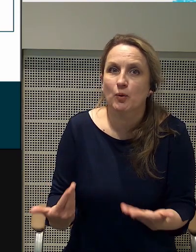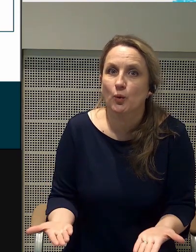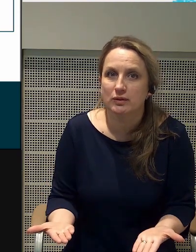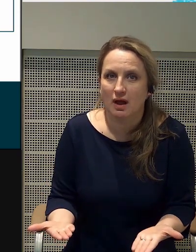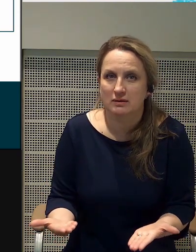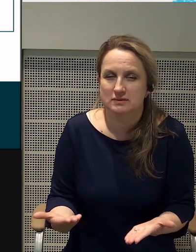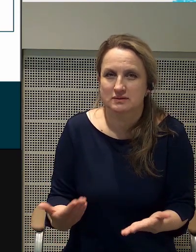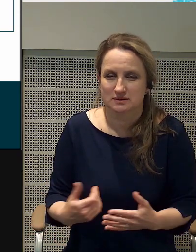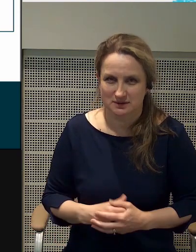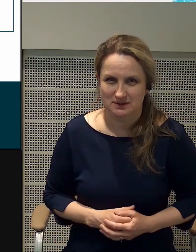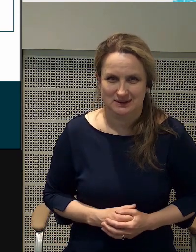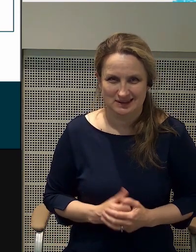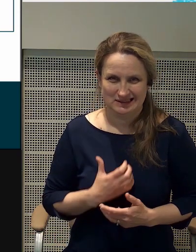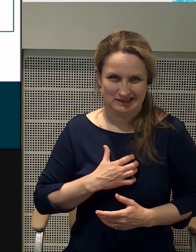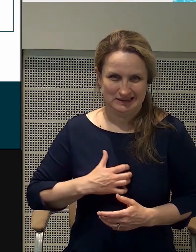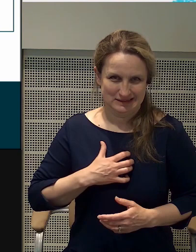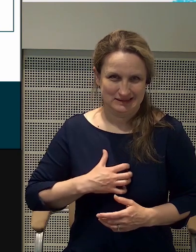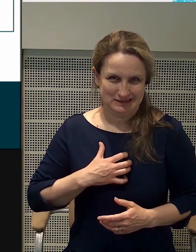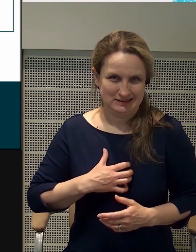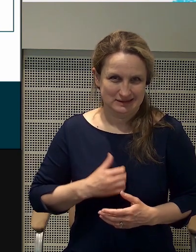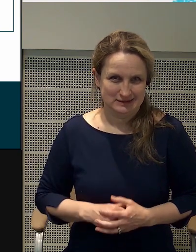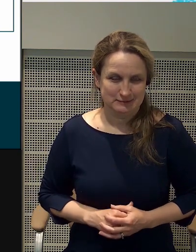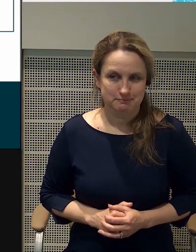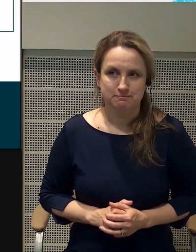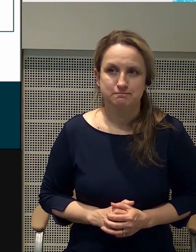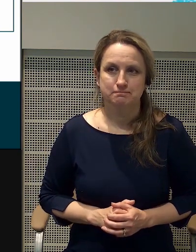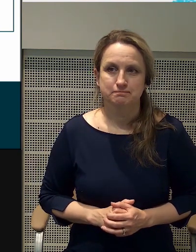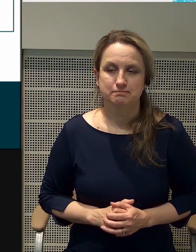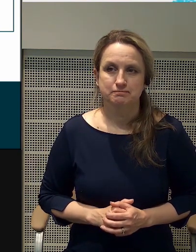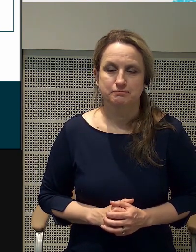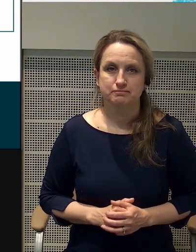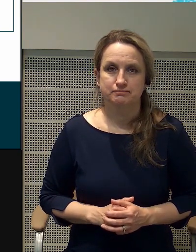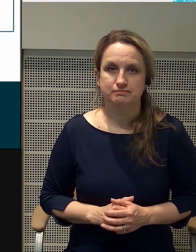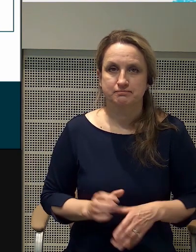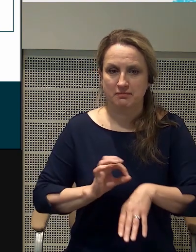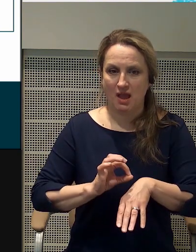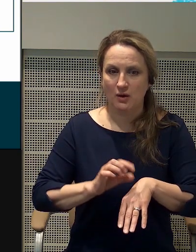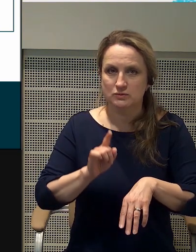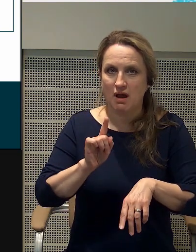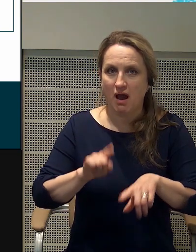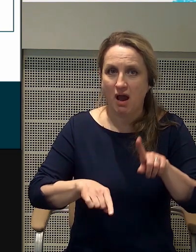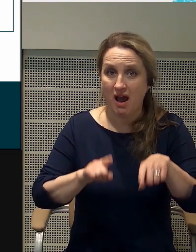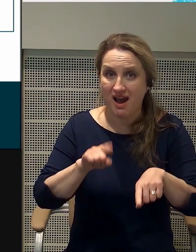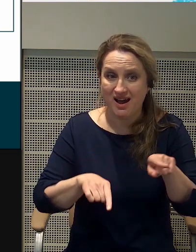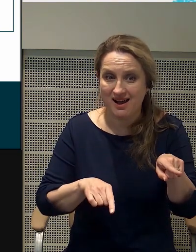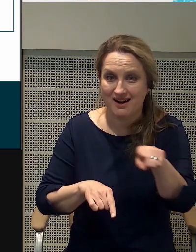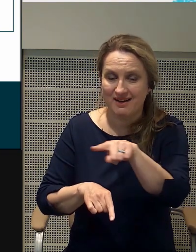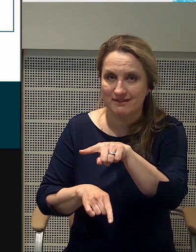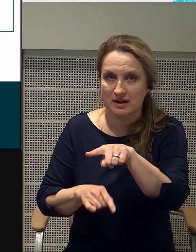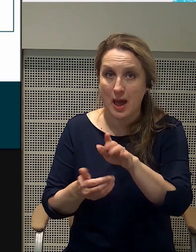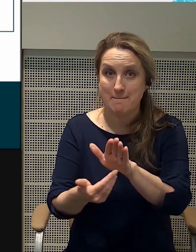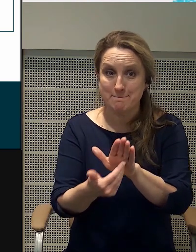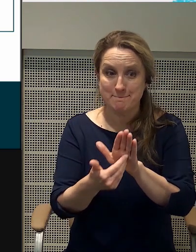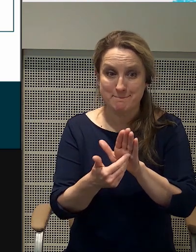of life of the patients that's affected if you have a severely ill child, also the quality of life of the patients in